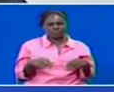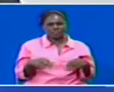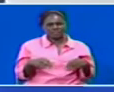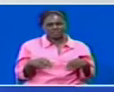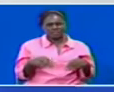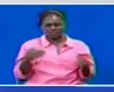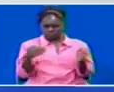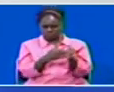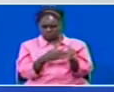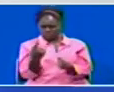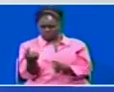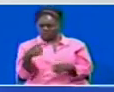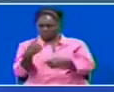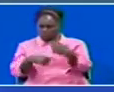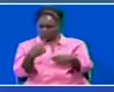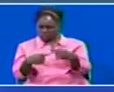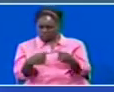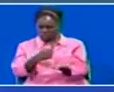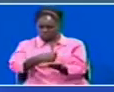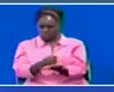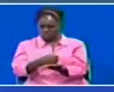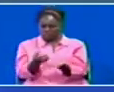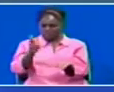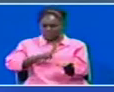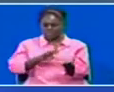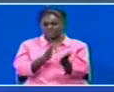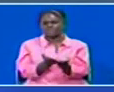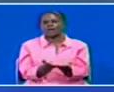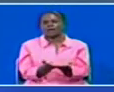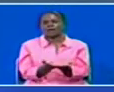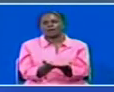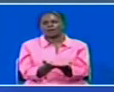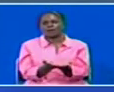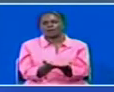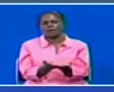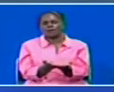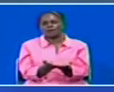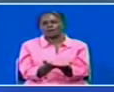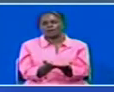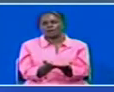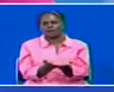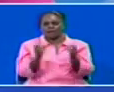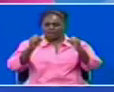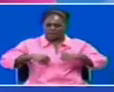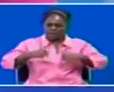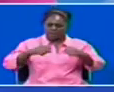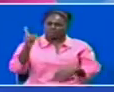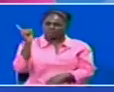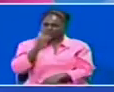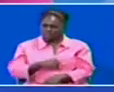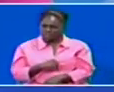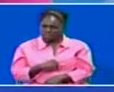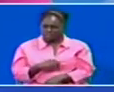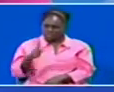Allow me to interject because the process of, you know, auditing the voter register is something that was, agreed upon. Mm-hmm. Yes. And in